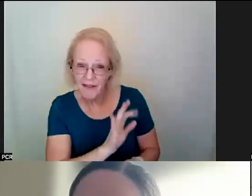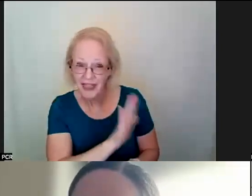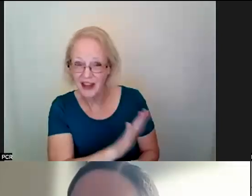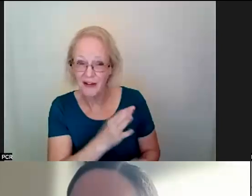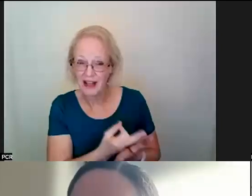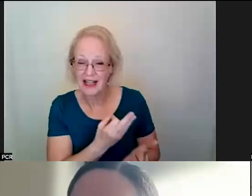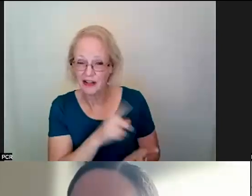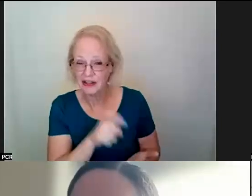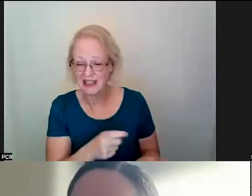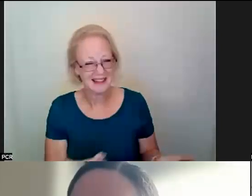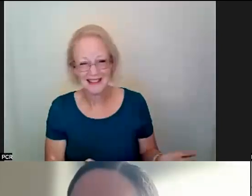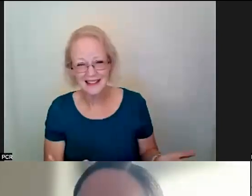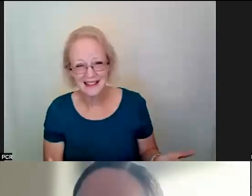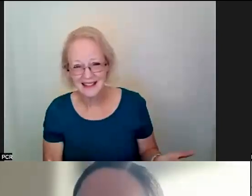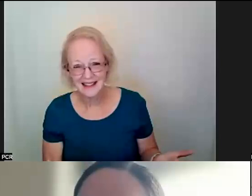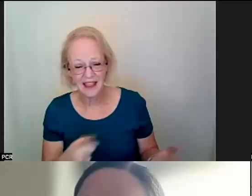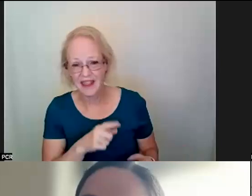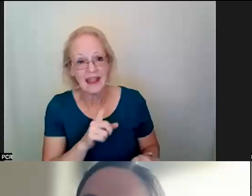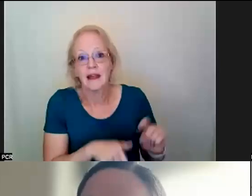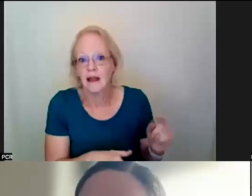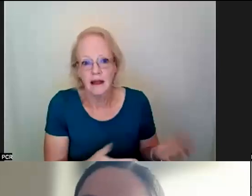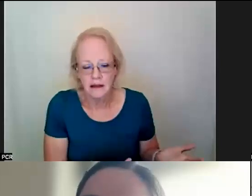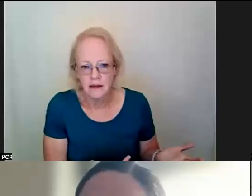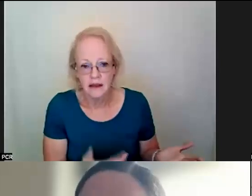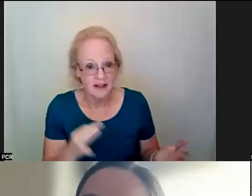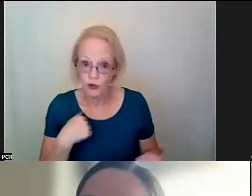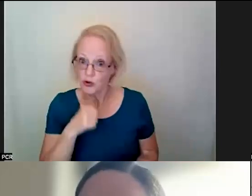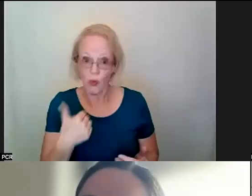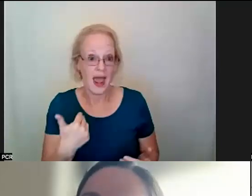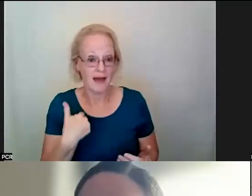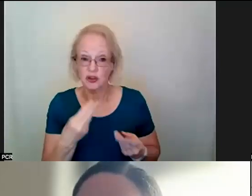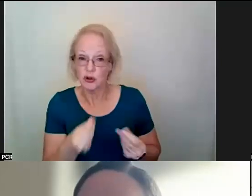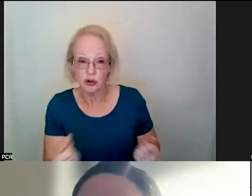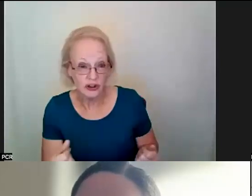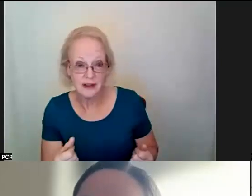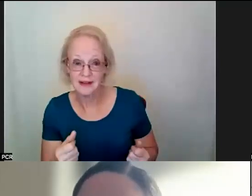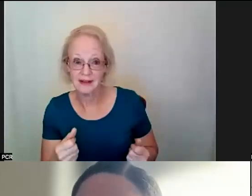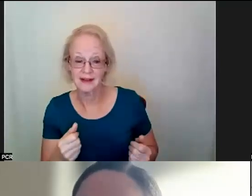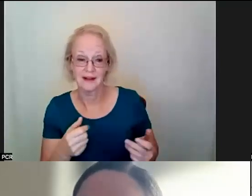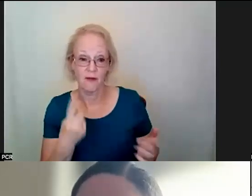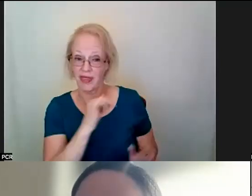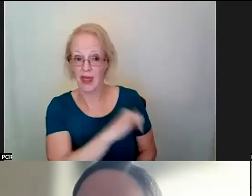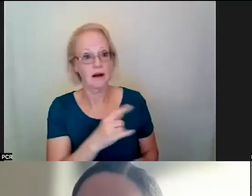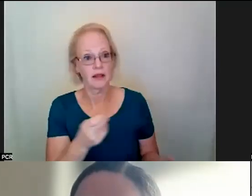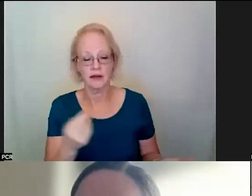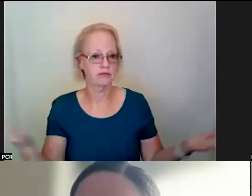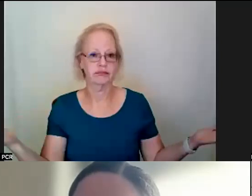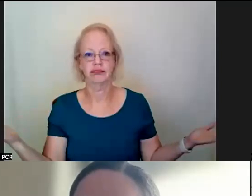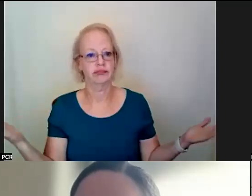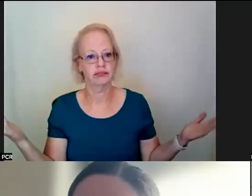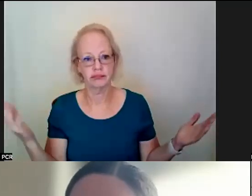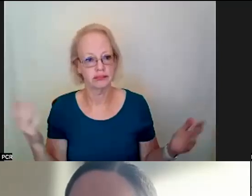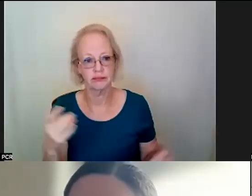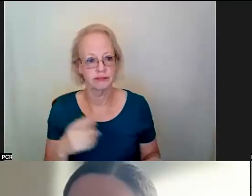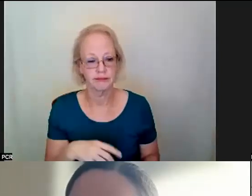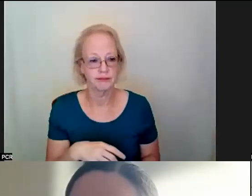can't. And if we don't have solutions that help them, we're beat, right? And the tsunami of the boomer